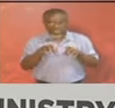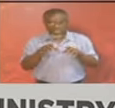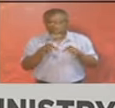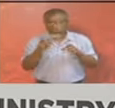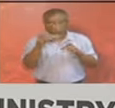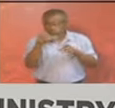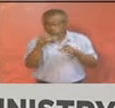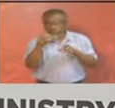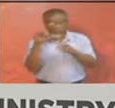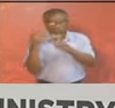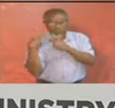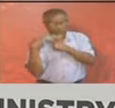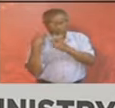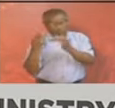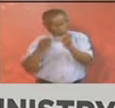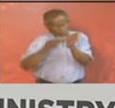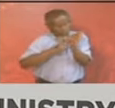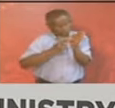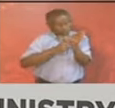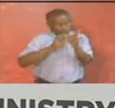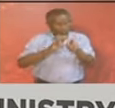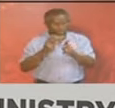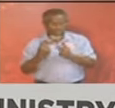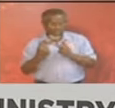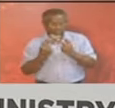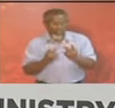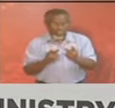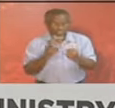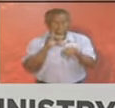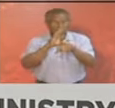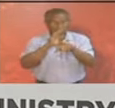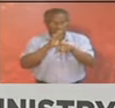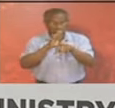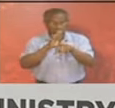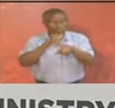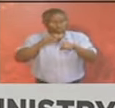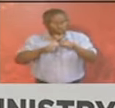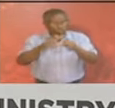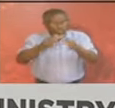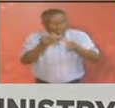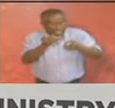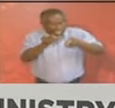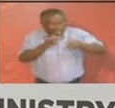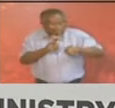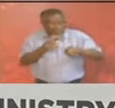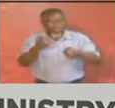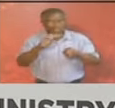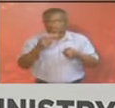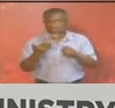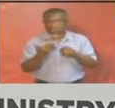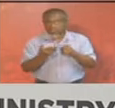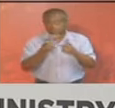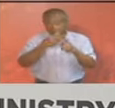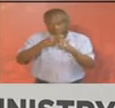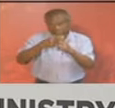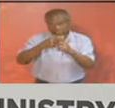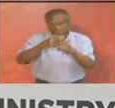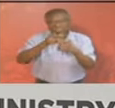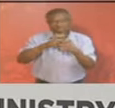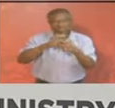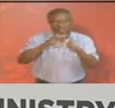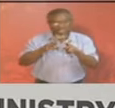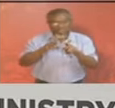exercise. As I draw to a close, I'd like to take this opportunity to thank our healthcare teams,